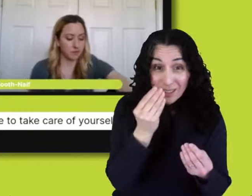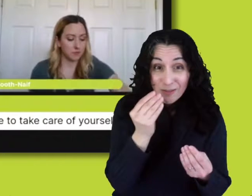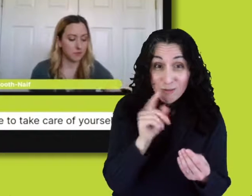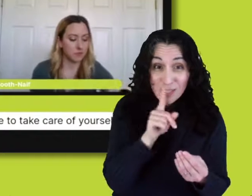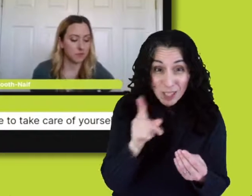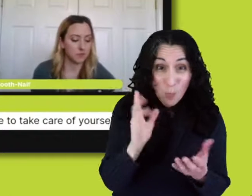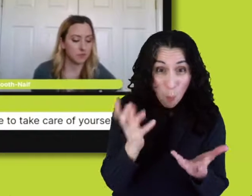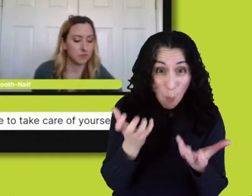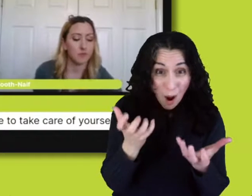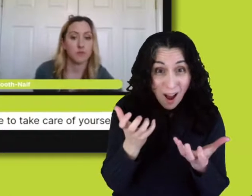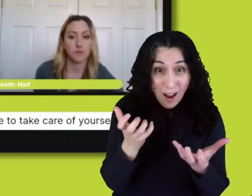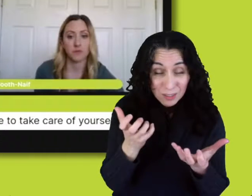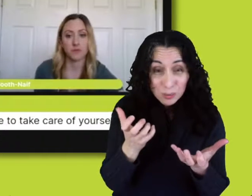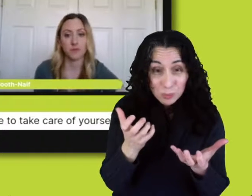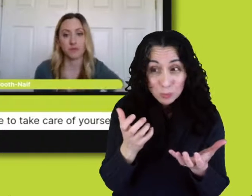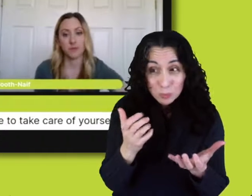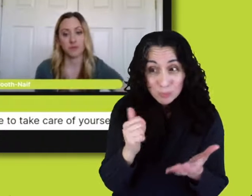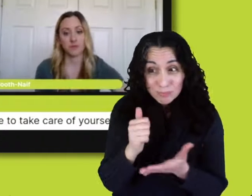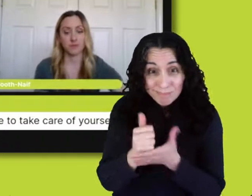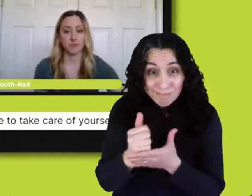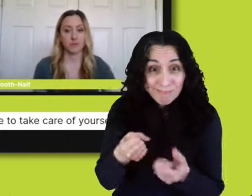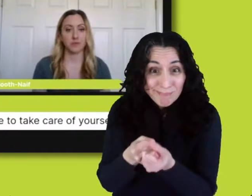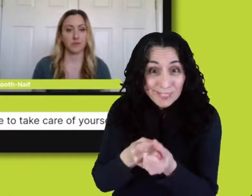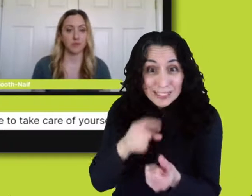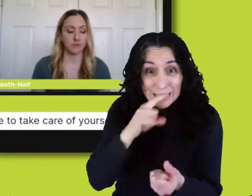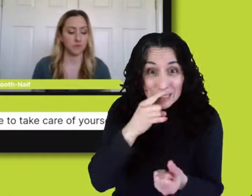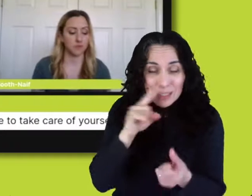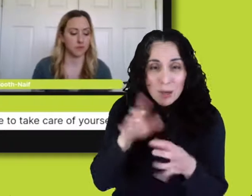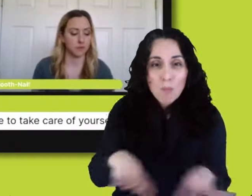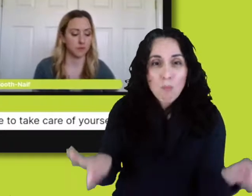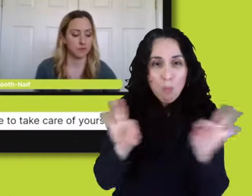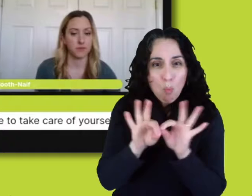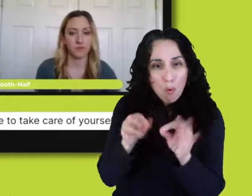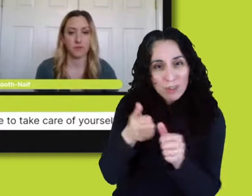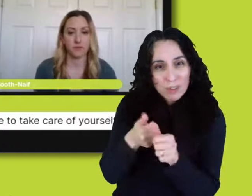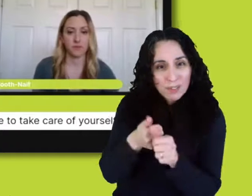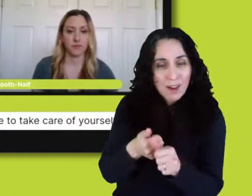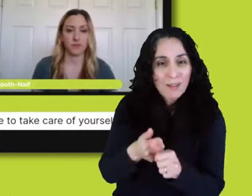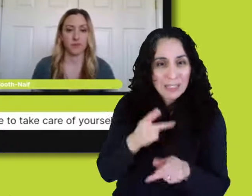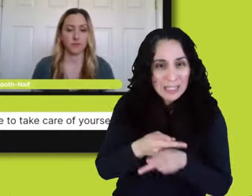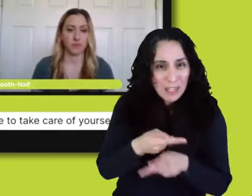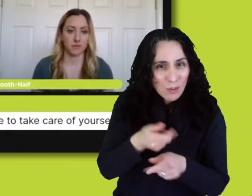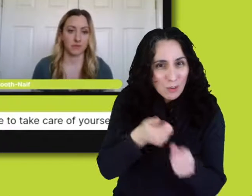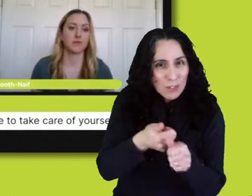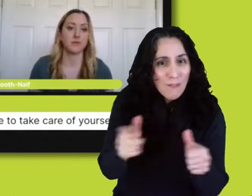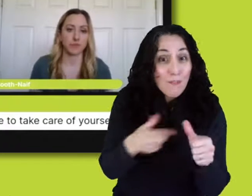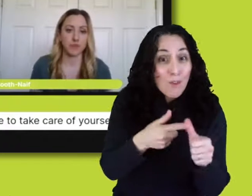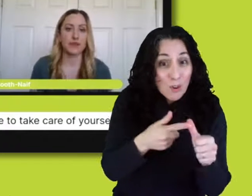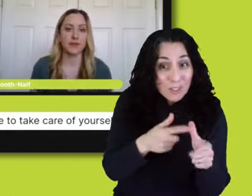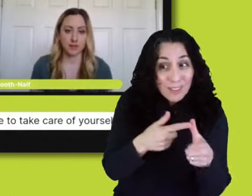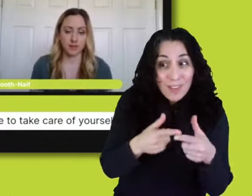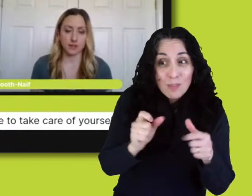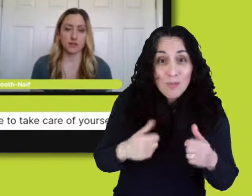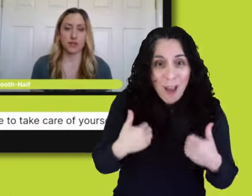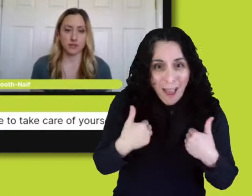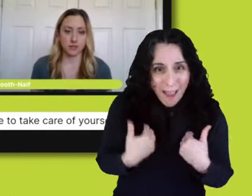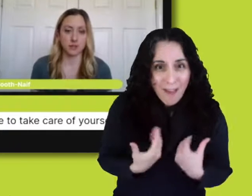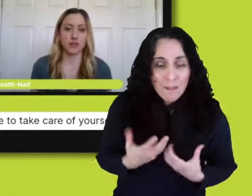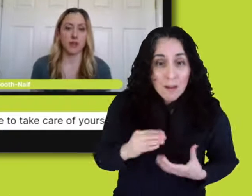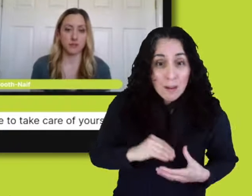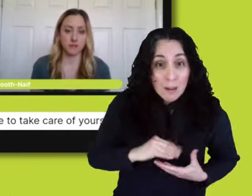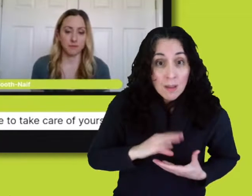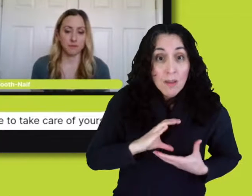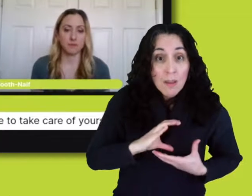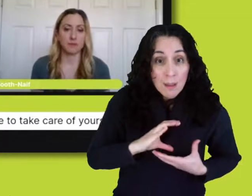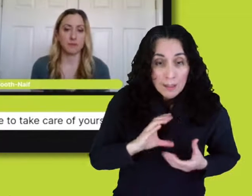the best of yourself, you need to do for yourself. You can't pour from an empty cup. So I think that that's really important